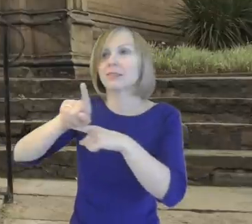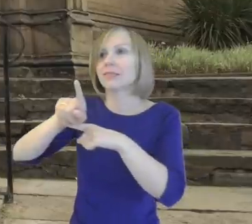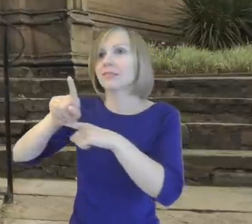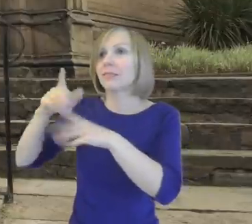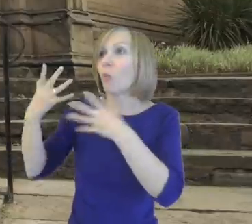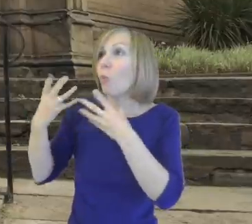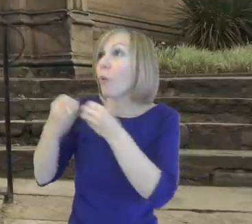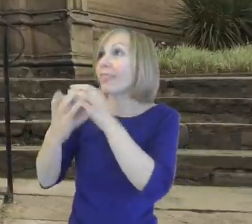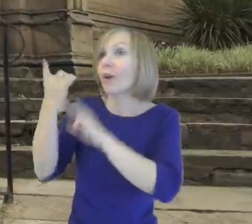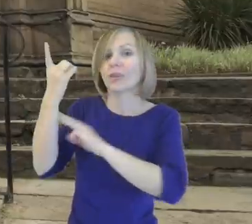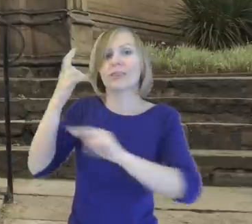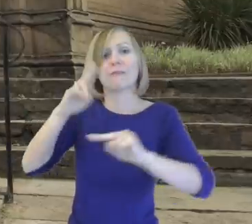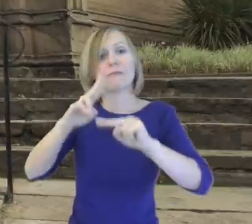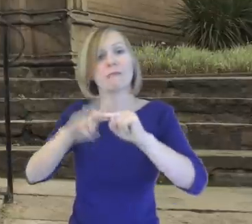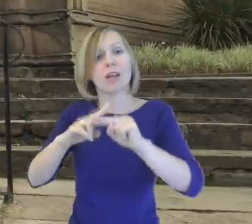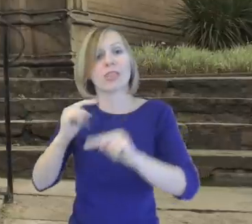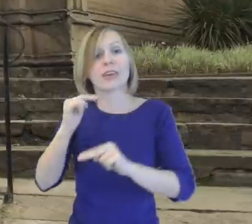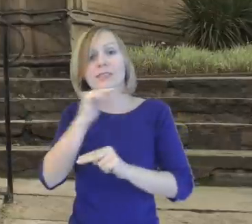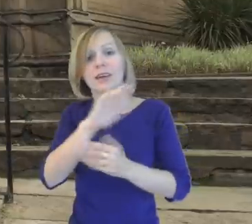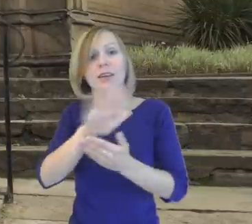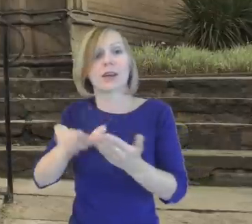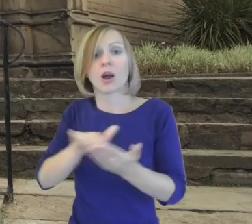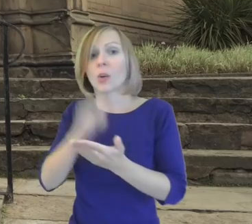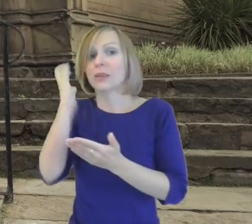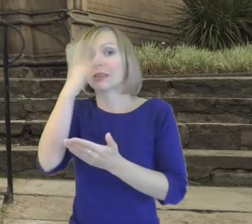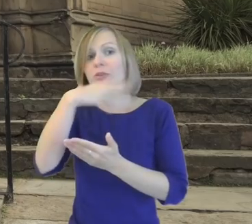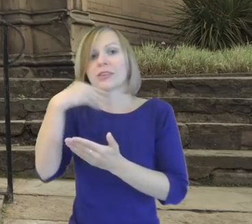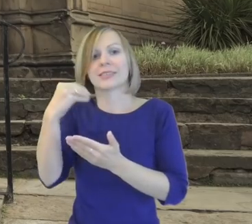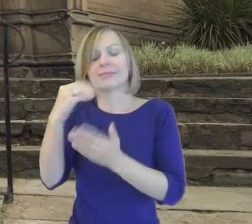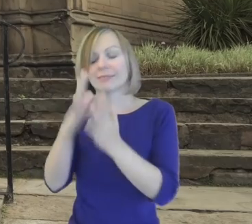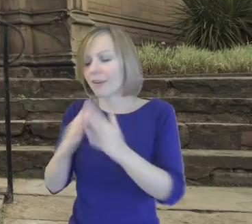Father, Son, and Holy Ghost. Amen.